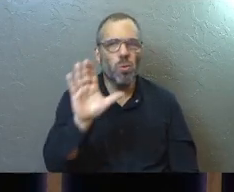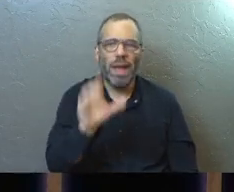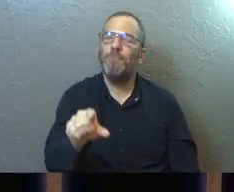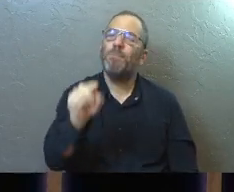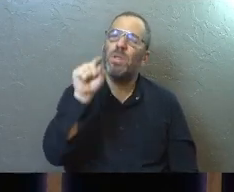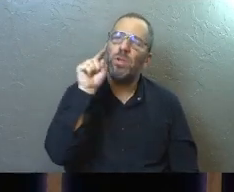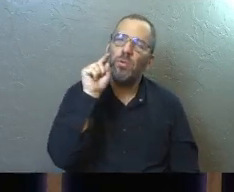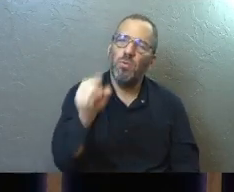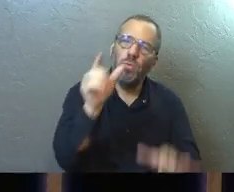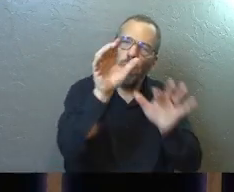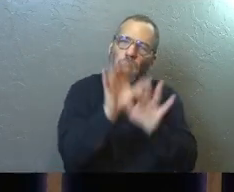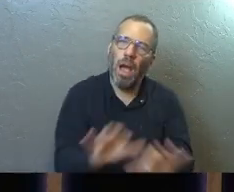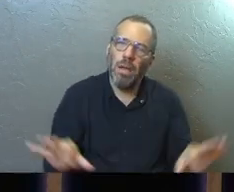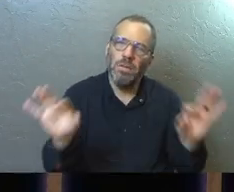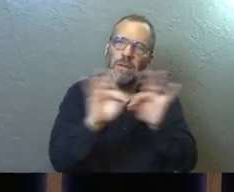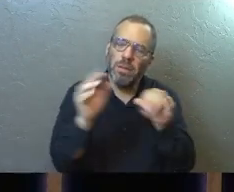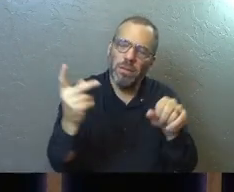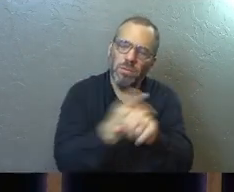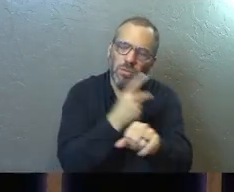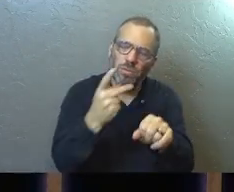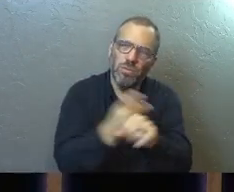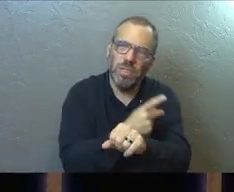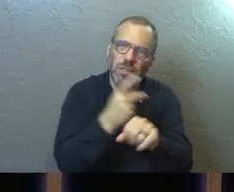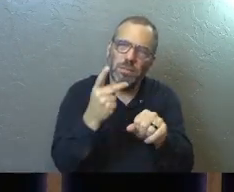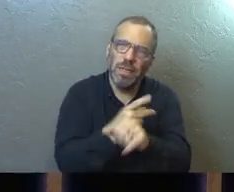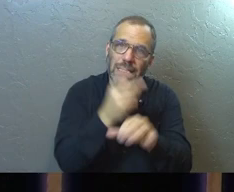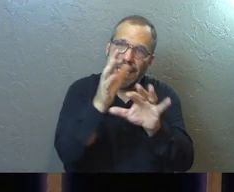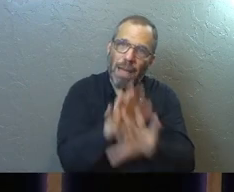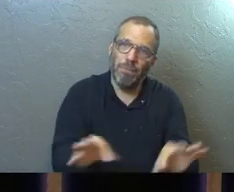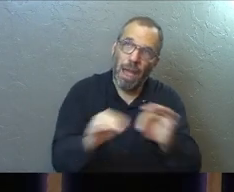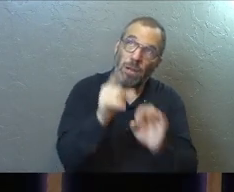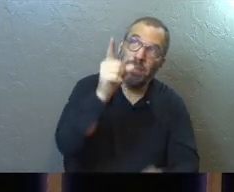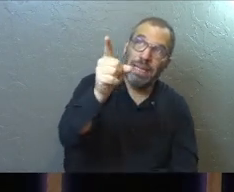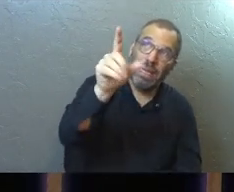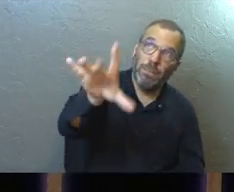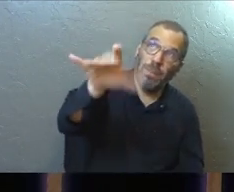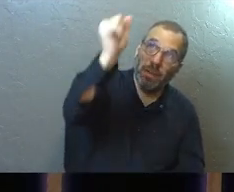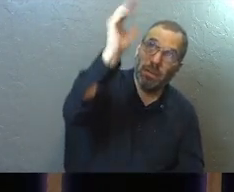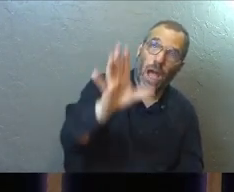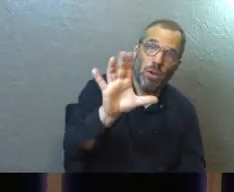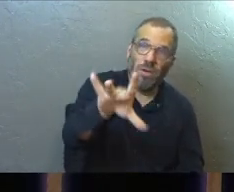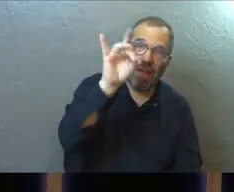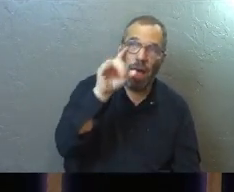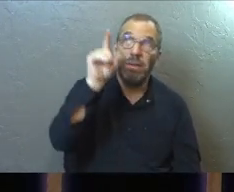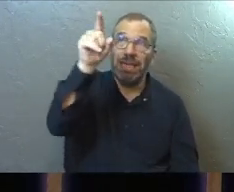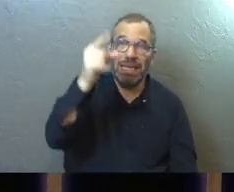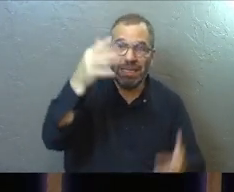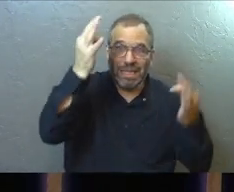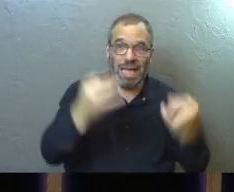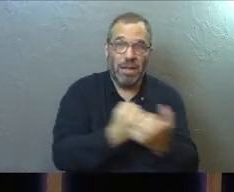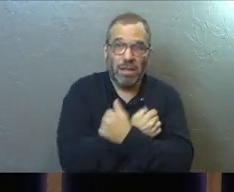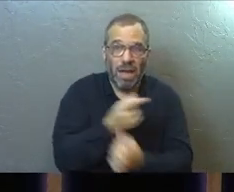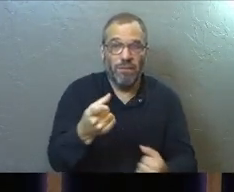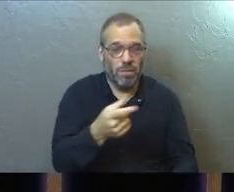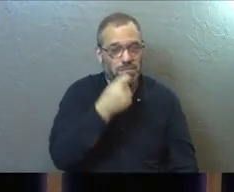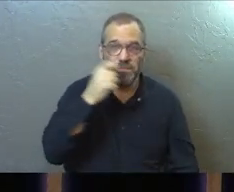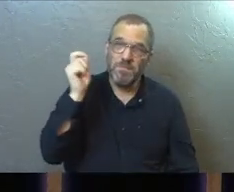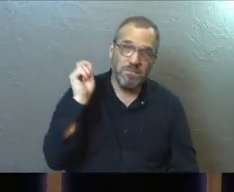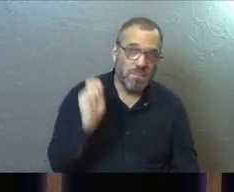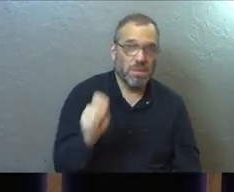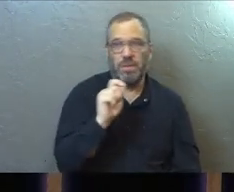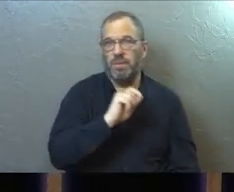You are a significant sheep who matters to a God who found you lovable and chose you, full stop.